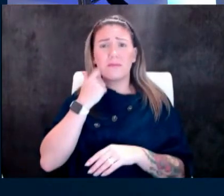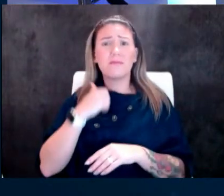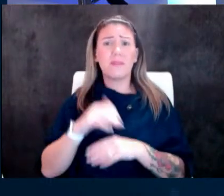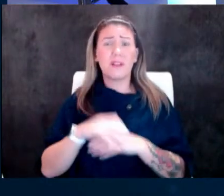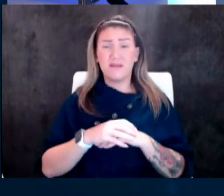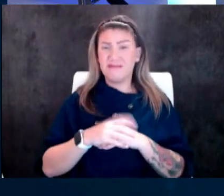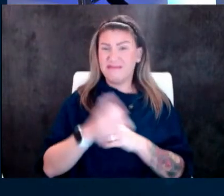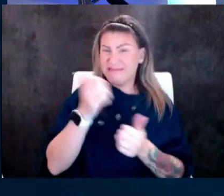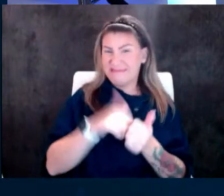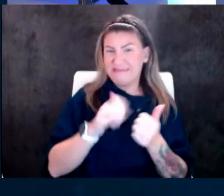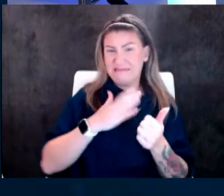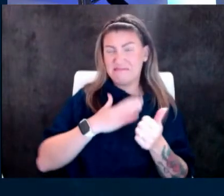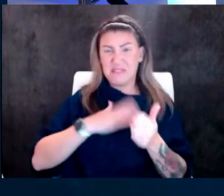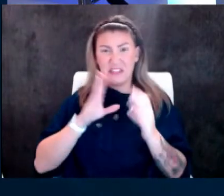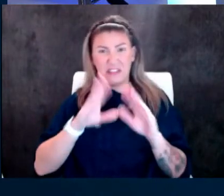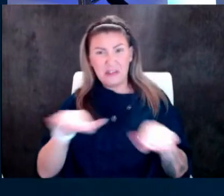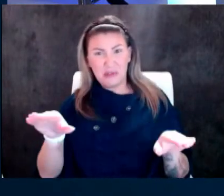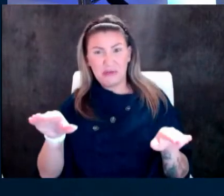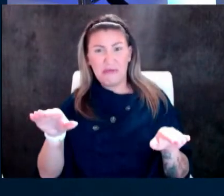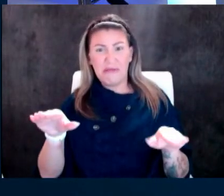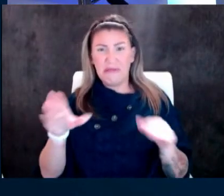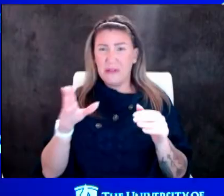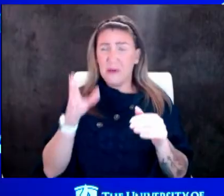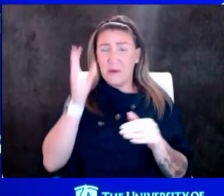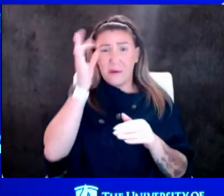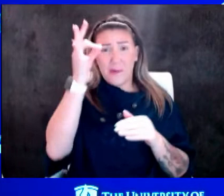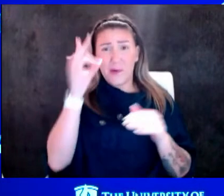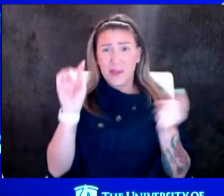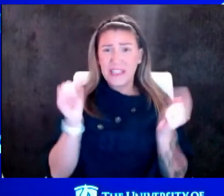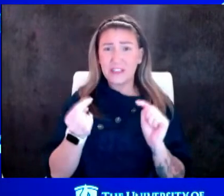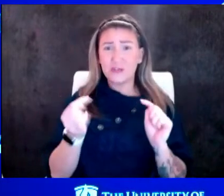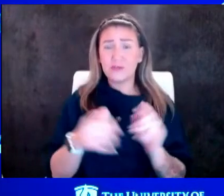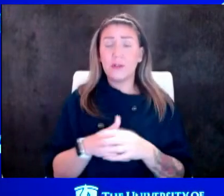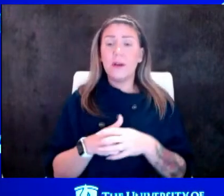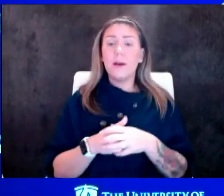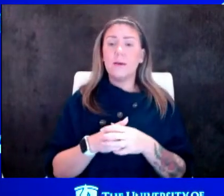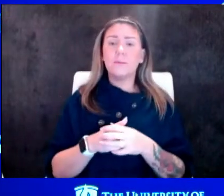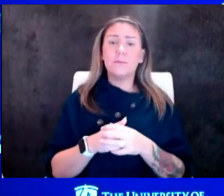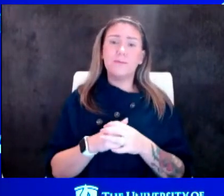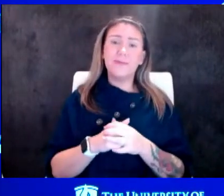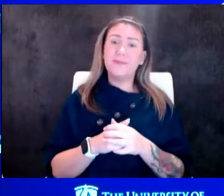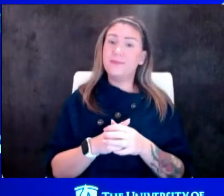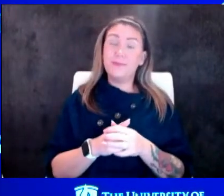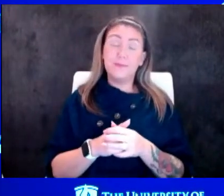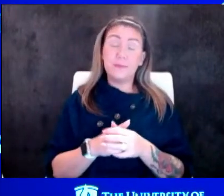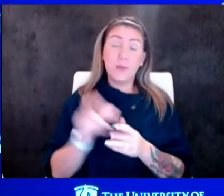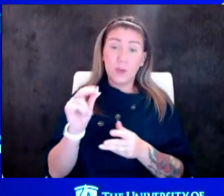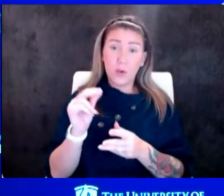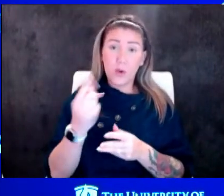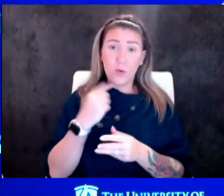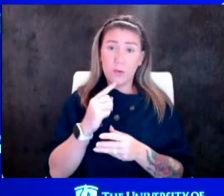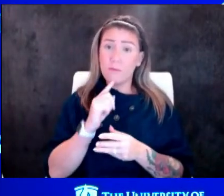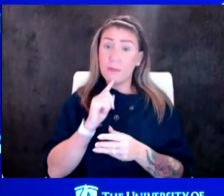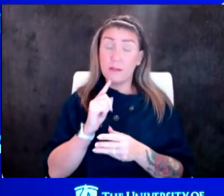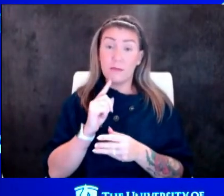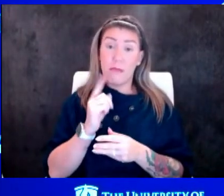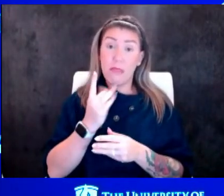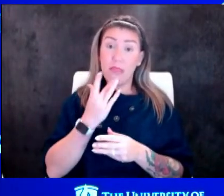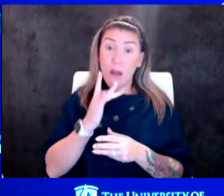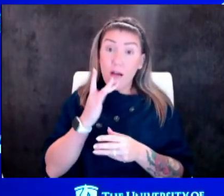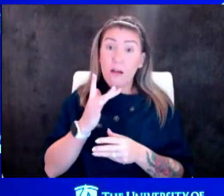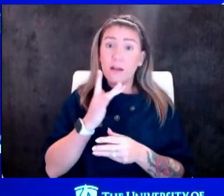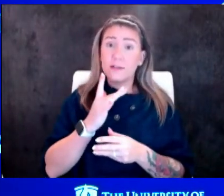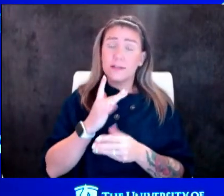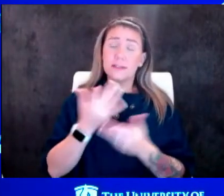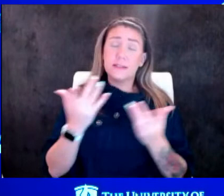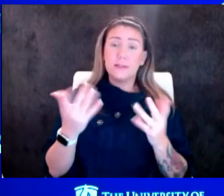children. Have you seen that? No, we've been very lucky and fortunate, but certainly